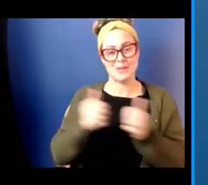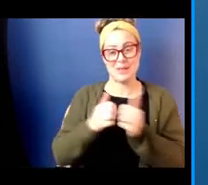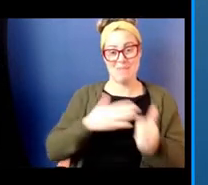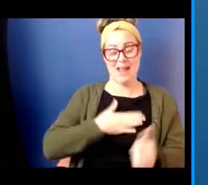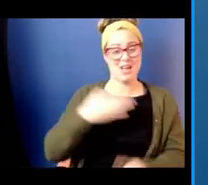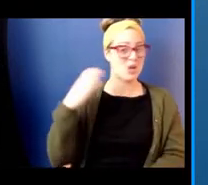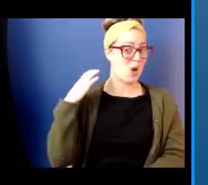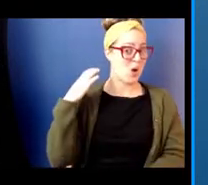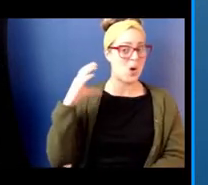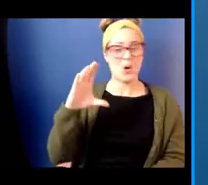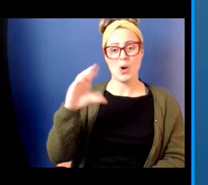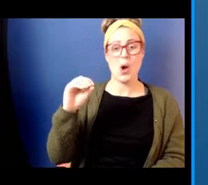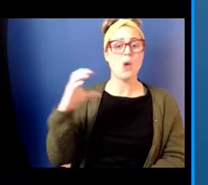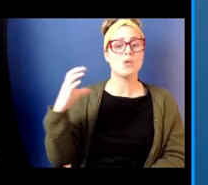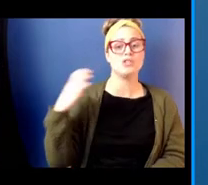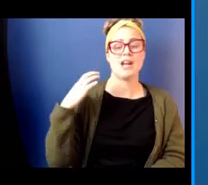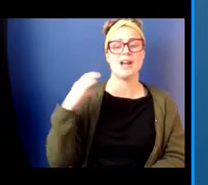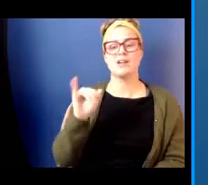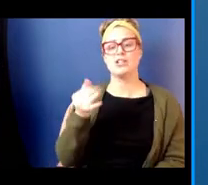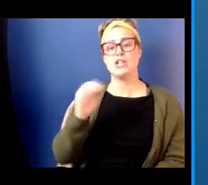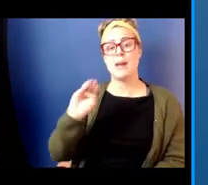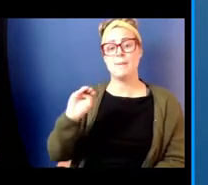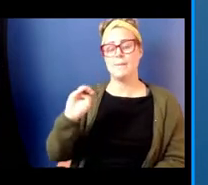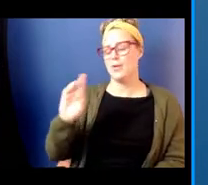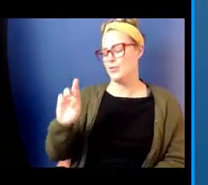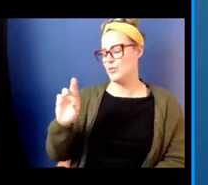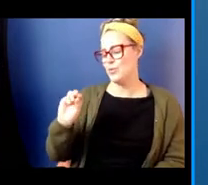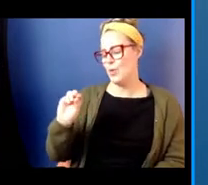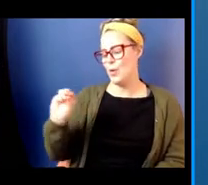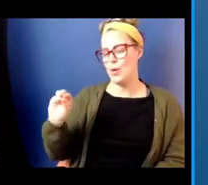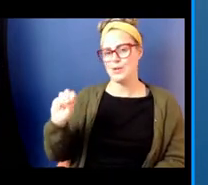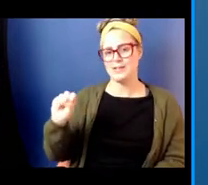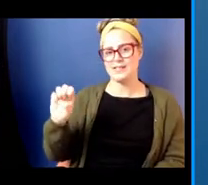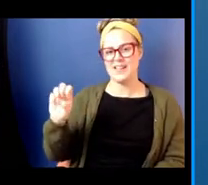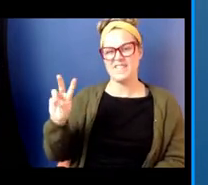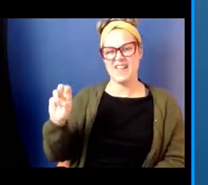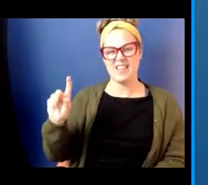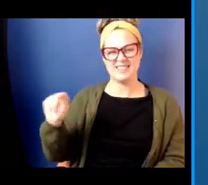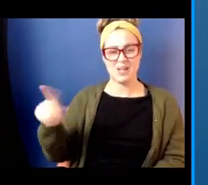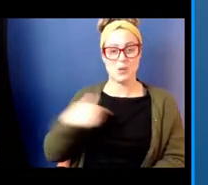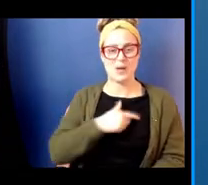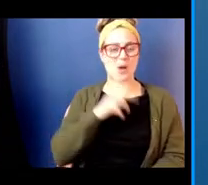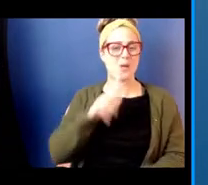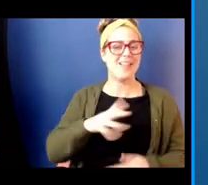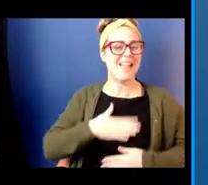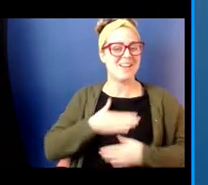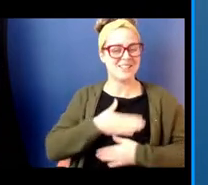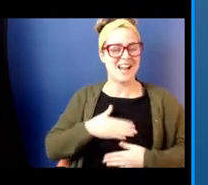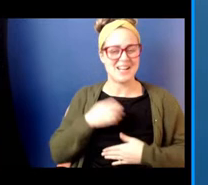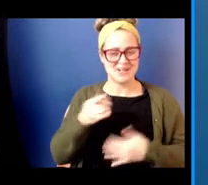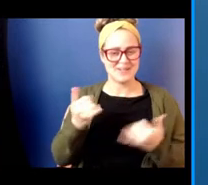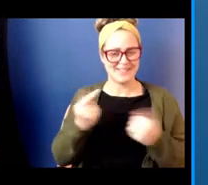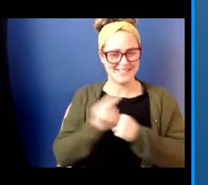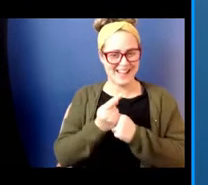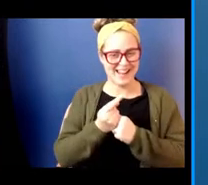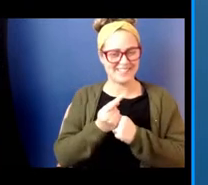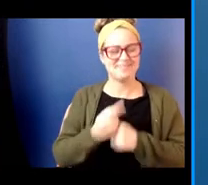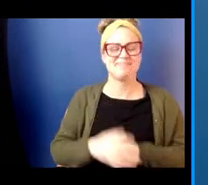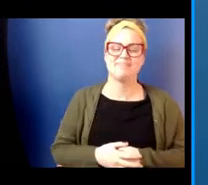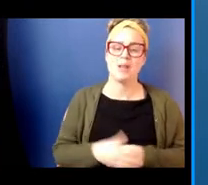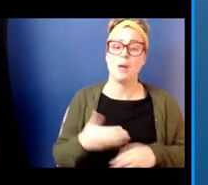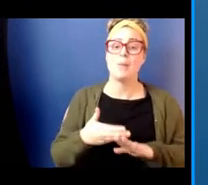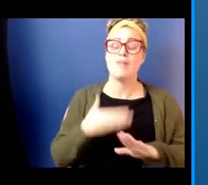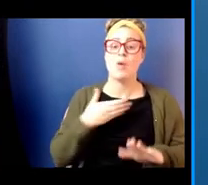Roosevelt will be entertaining you today I thought I'd open it up with a lab before we begin